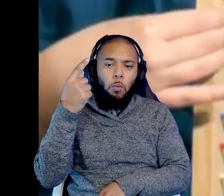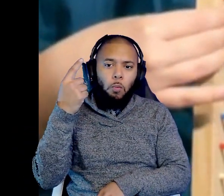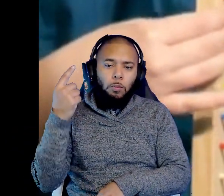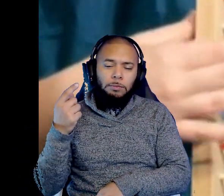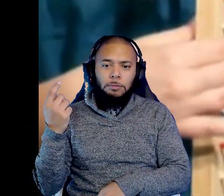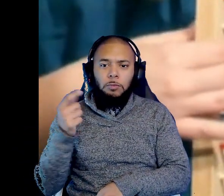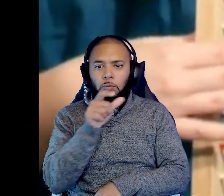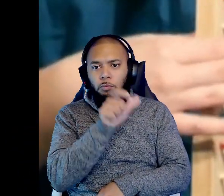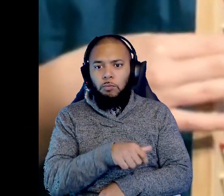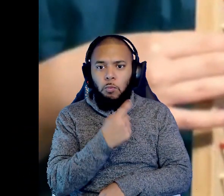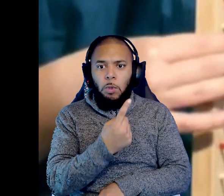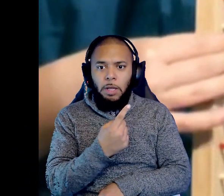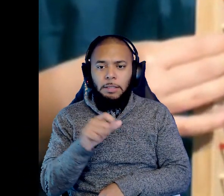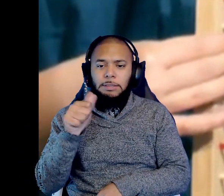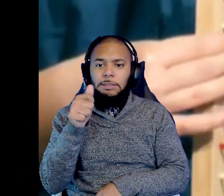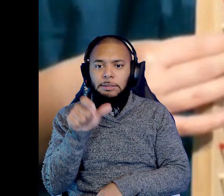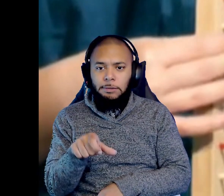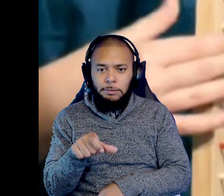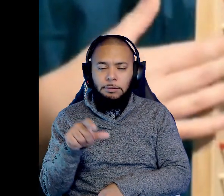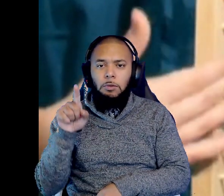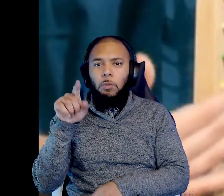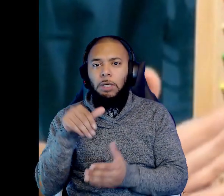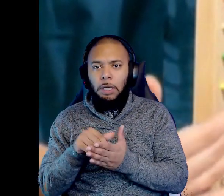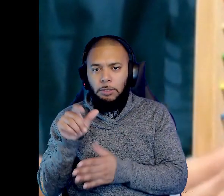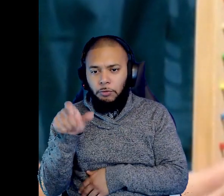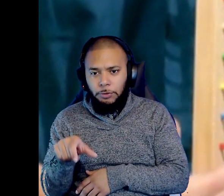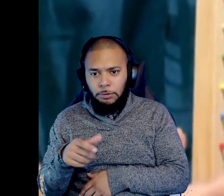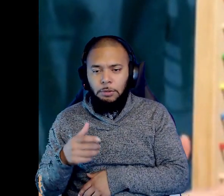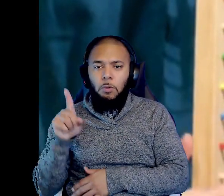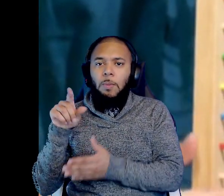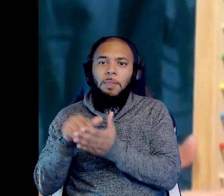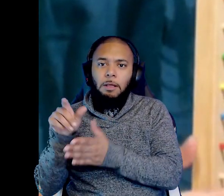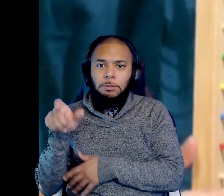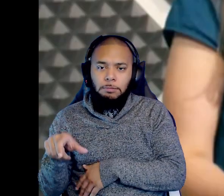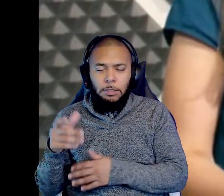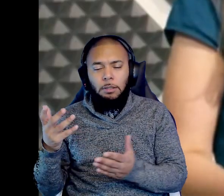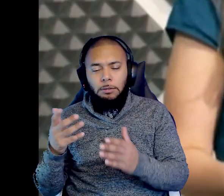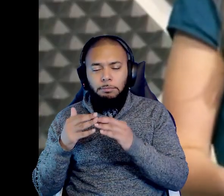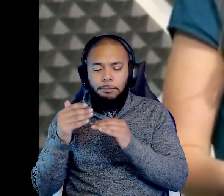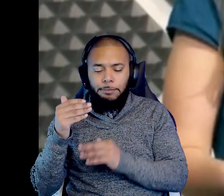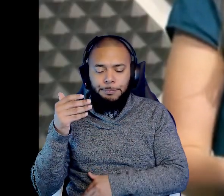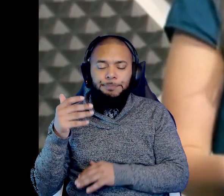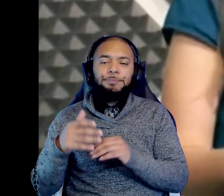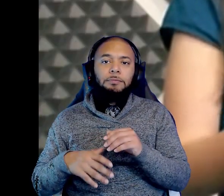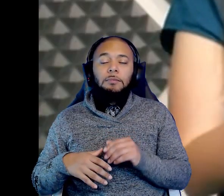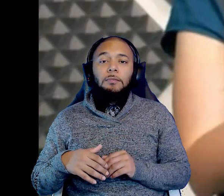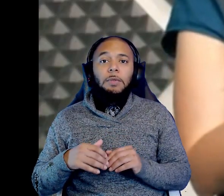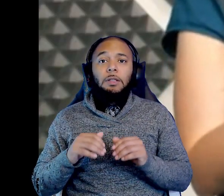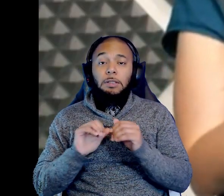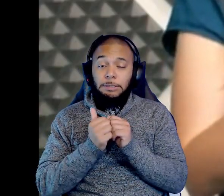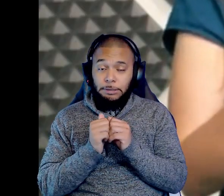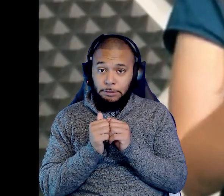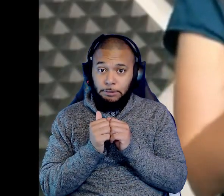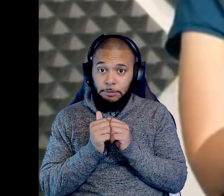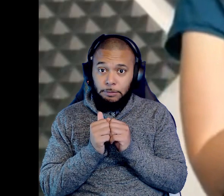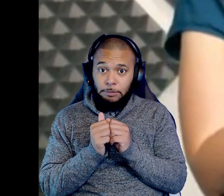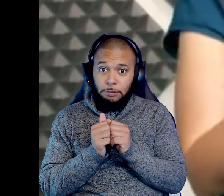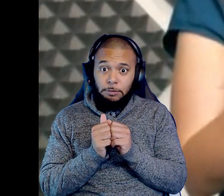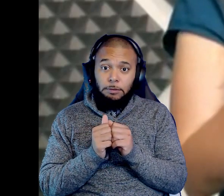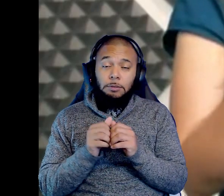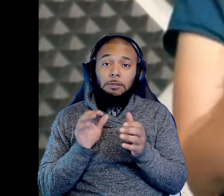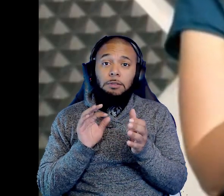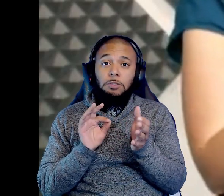is the hundreds, green is the thousands, and so on and so forth all the way down. So the way that you would use it is by counting by